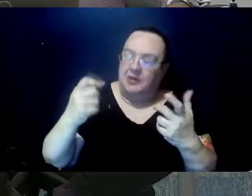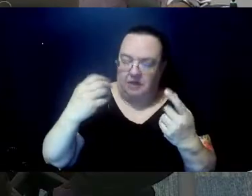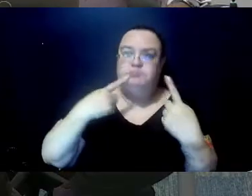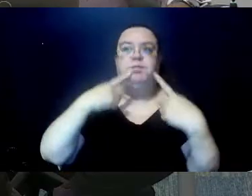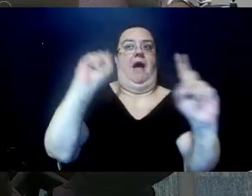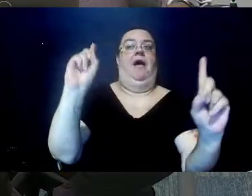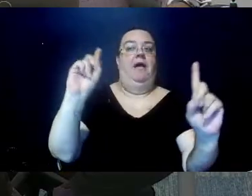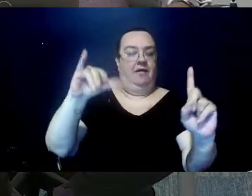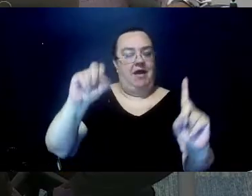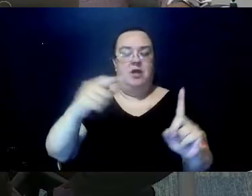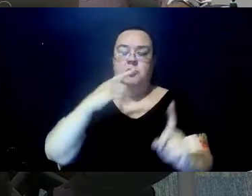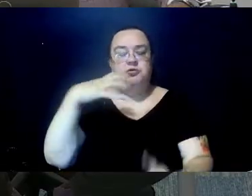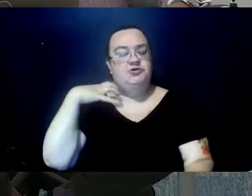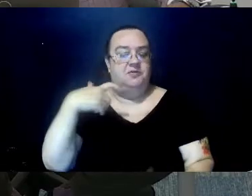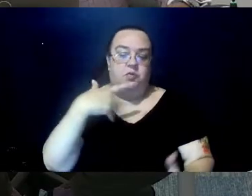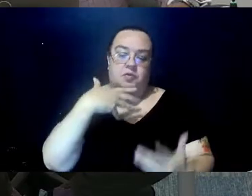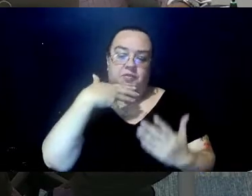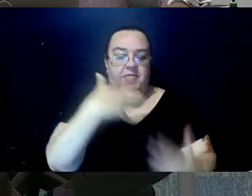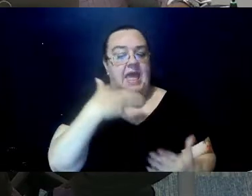the department.